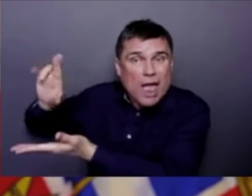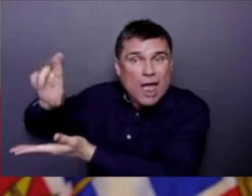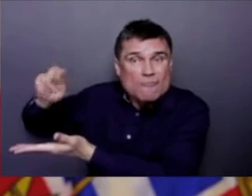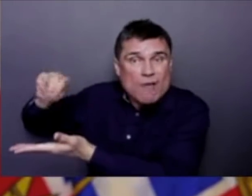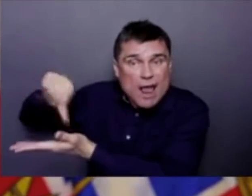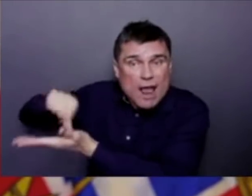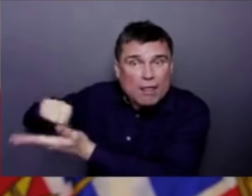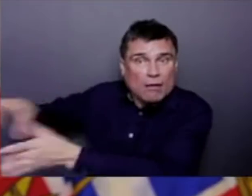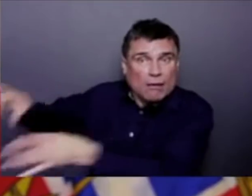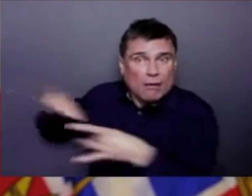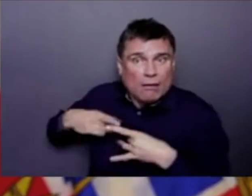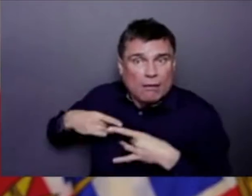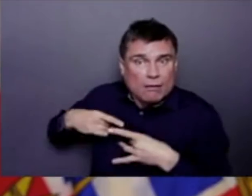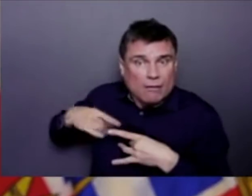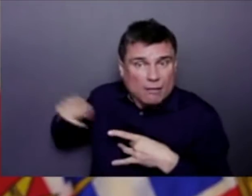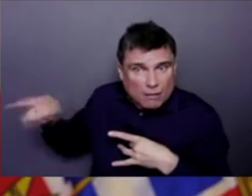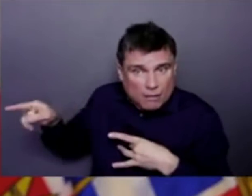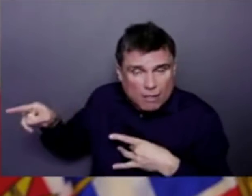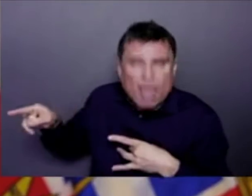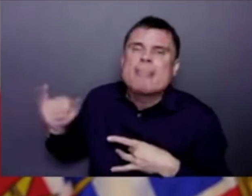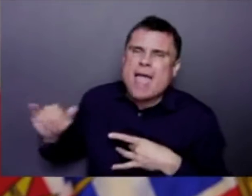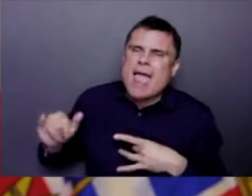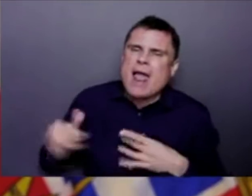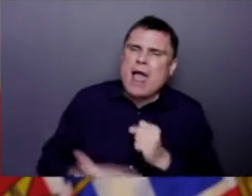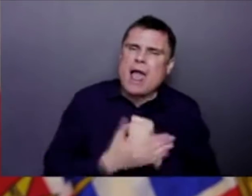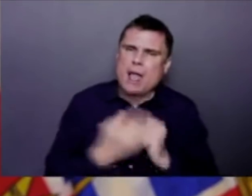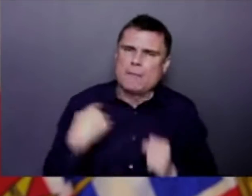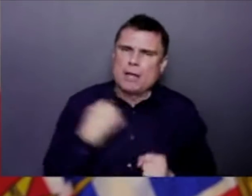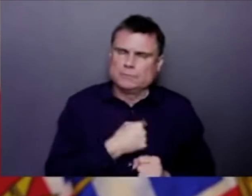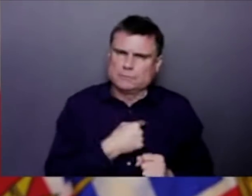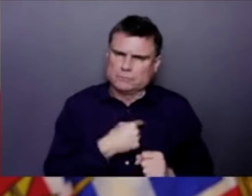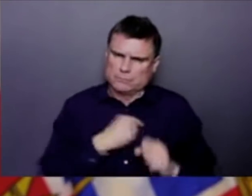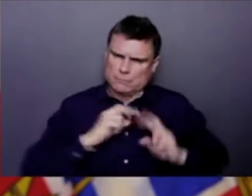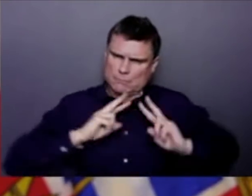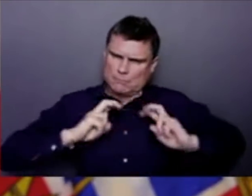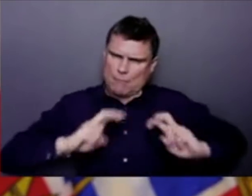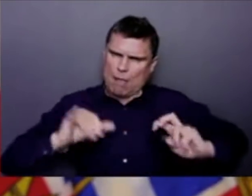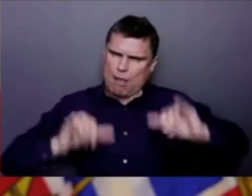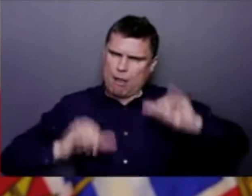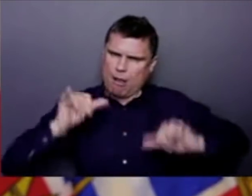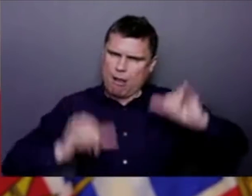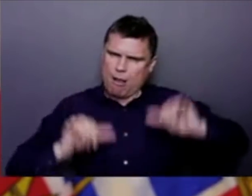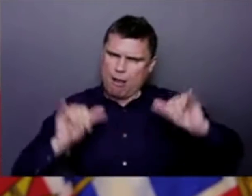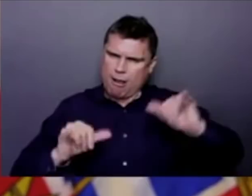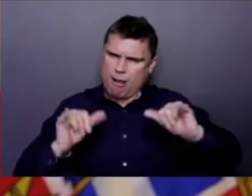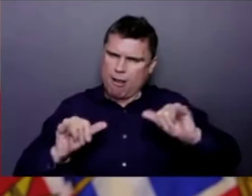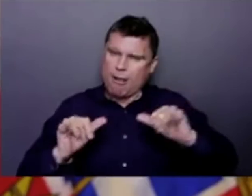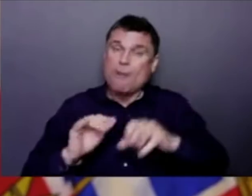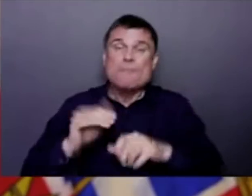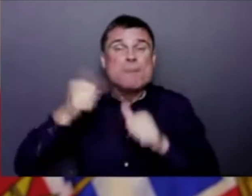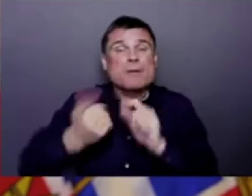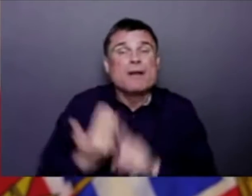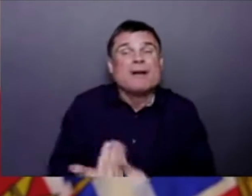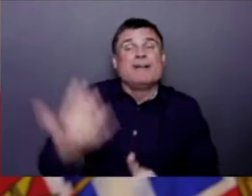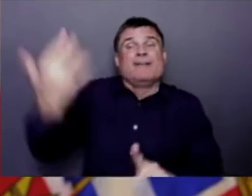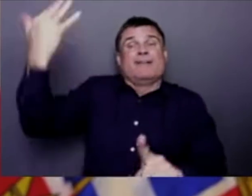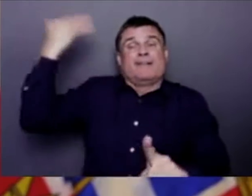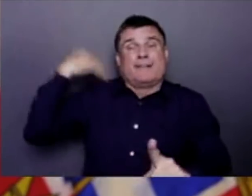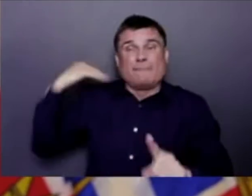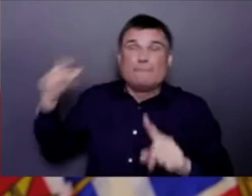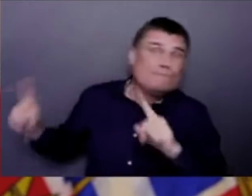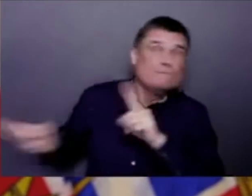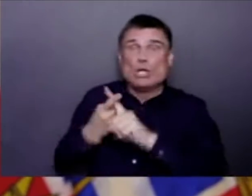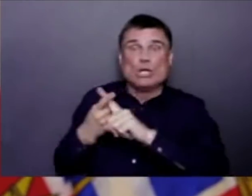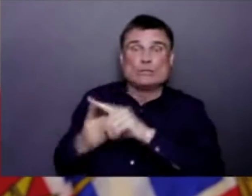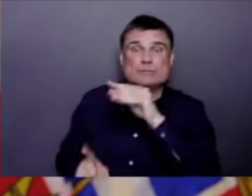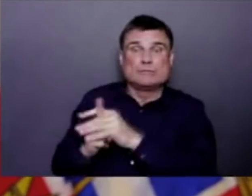first wave of infections that we saw that were more closely related to strains that were seen in Washington State and also